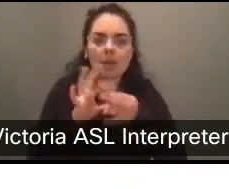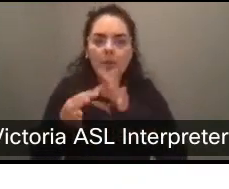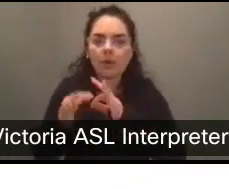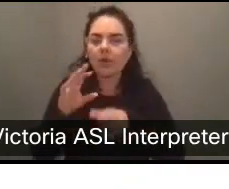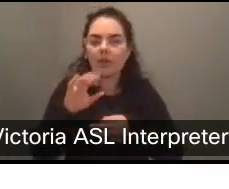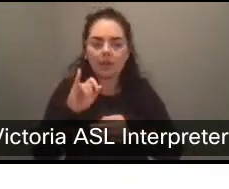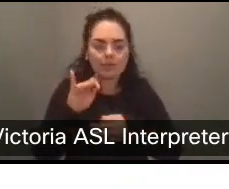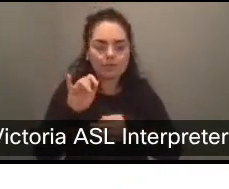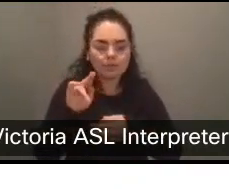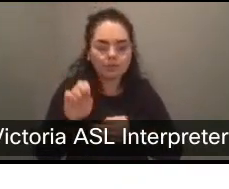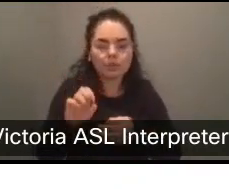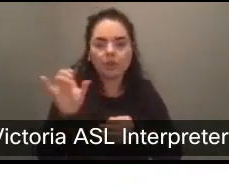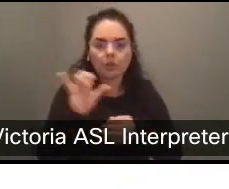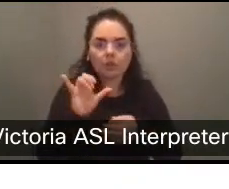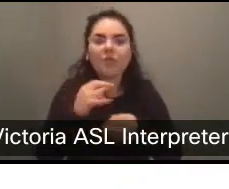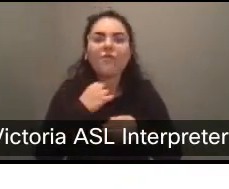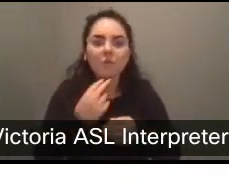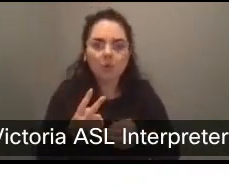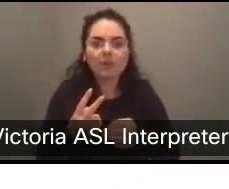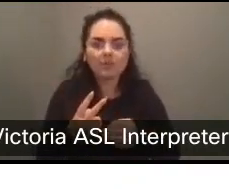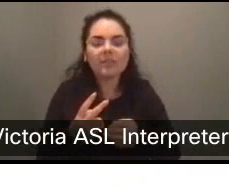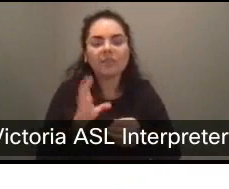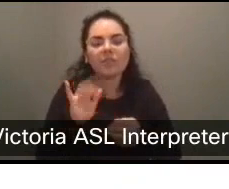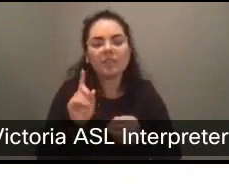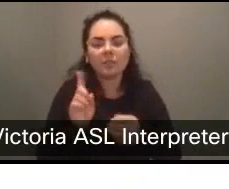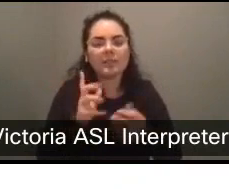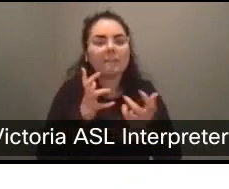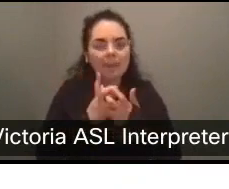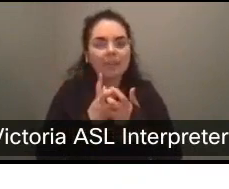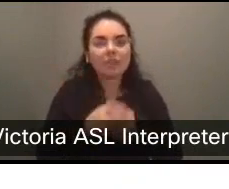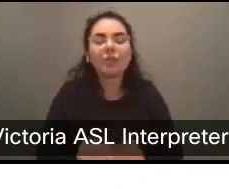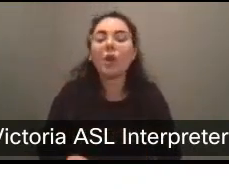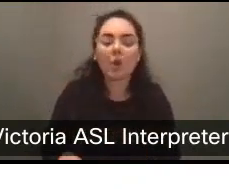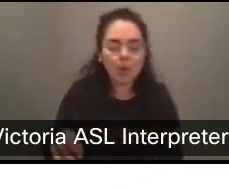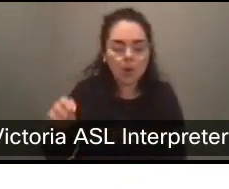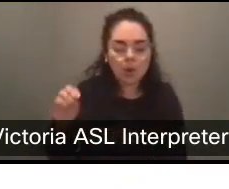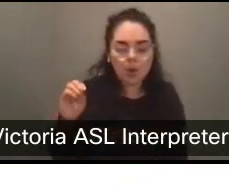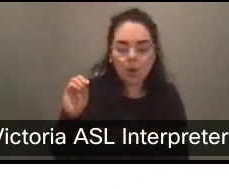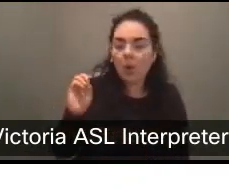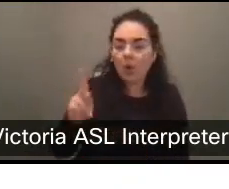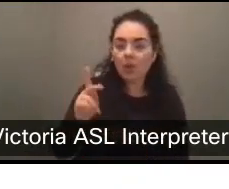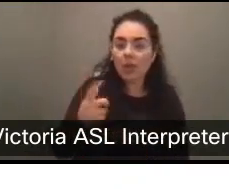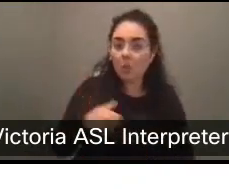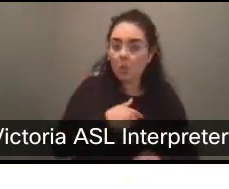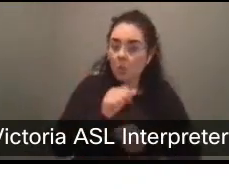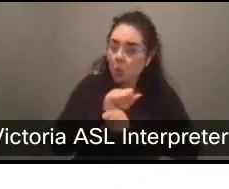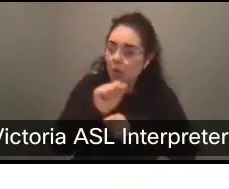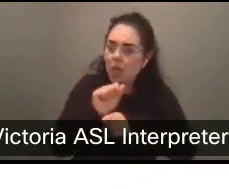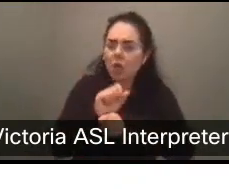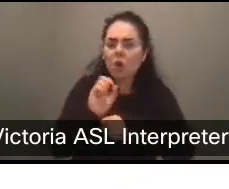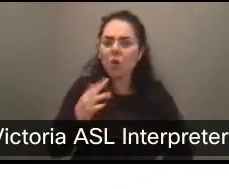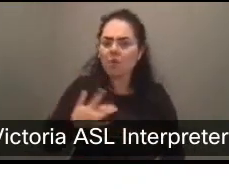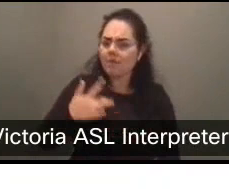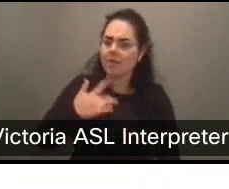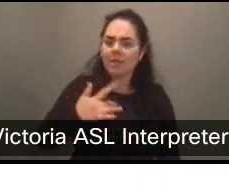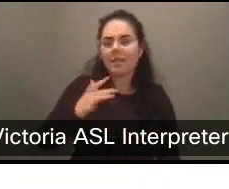voice, which is also being run through Cisco, is where this is managed. Okay. Are we working, or do we feel that is a